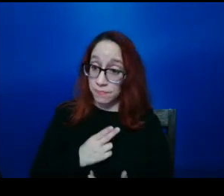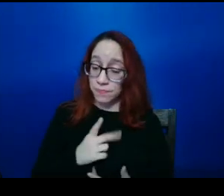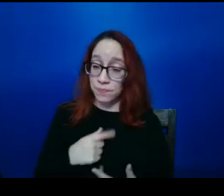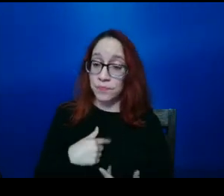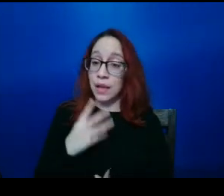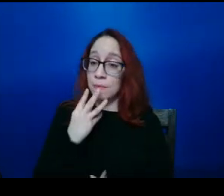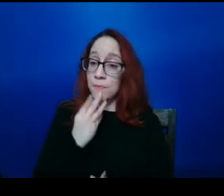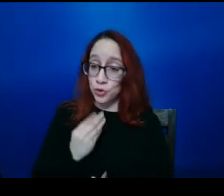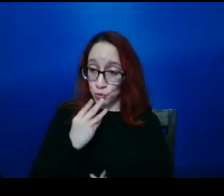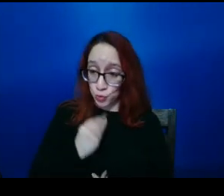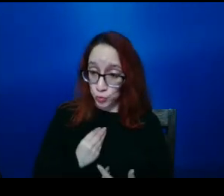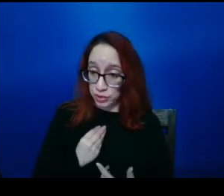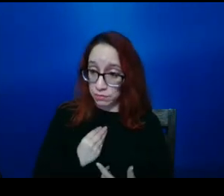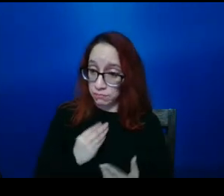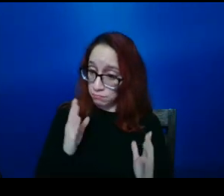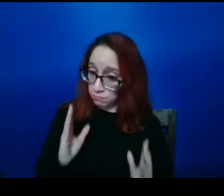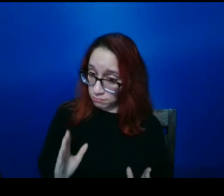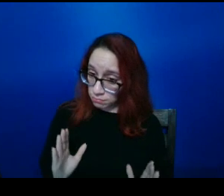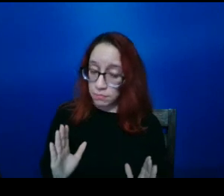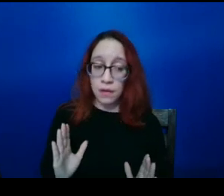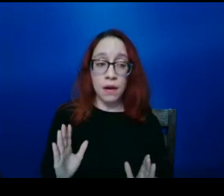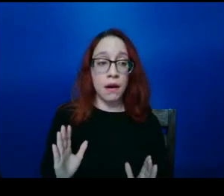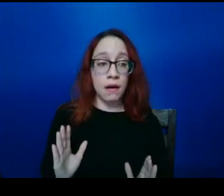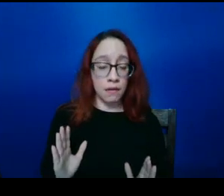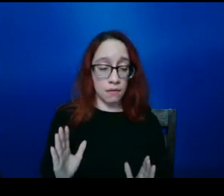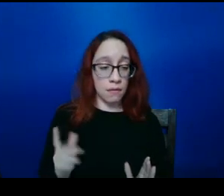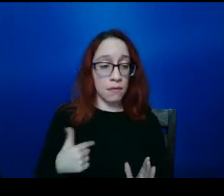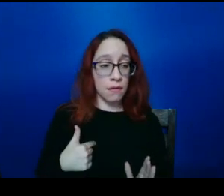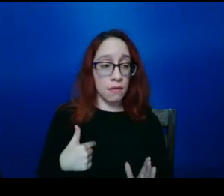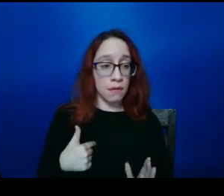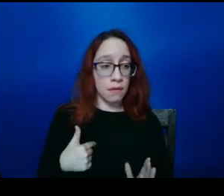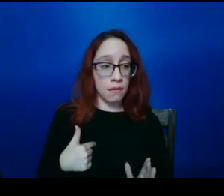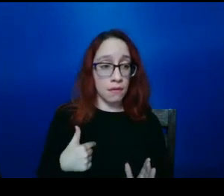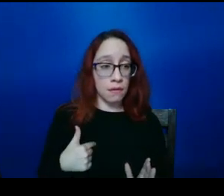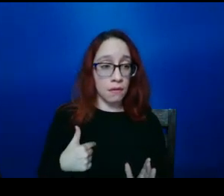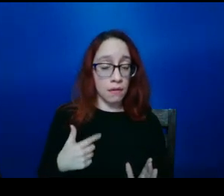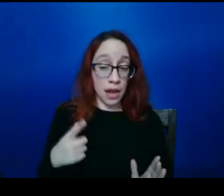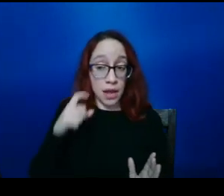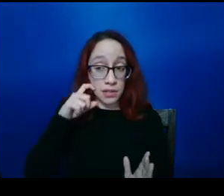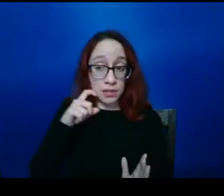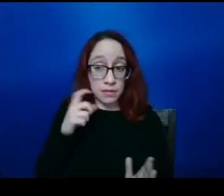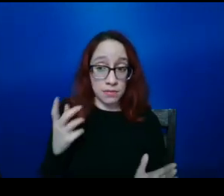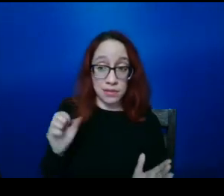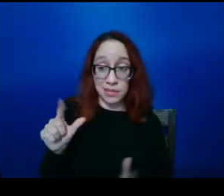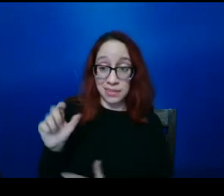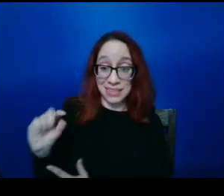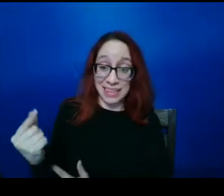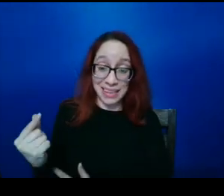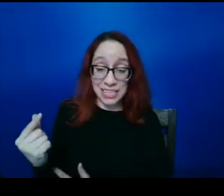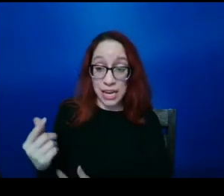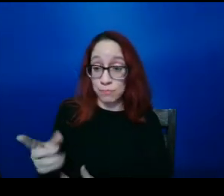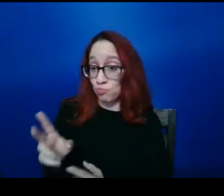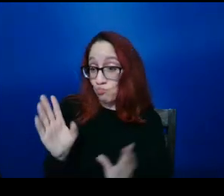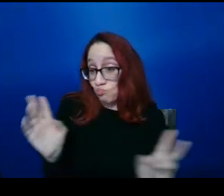Jewish persuasion. I'm sexually, a slang term is